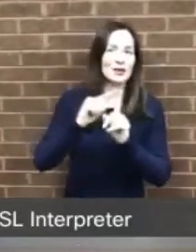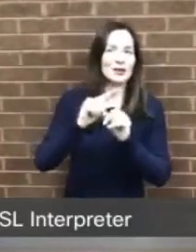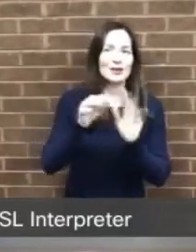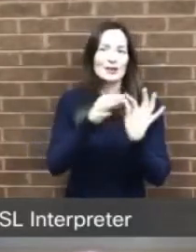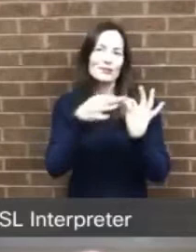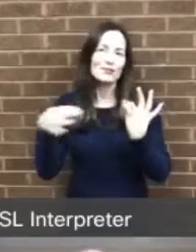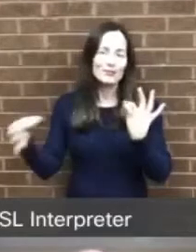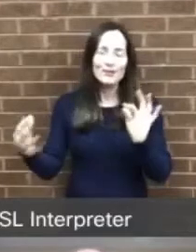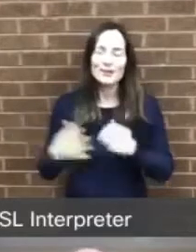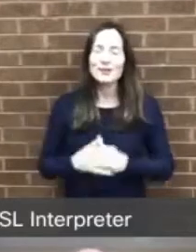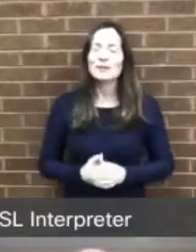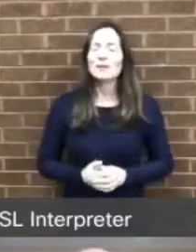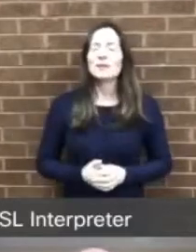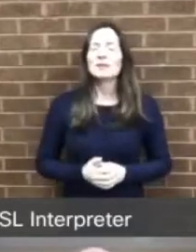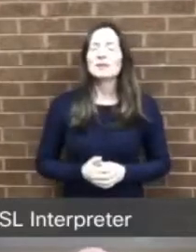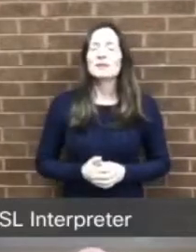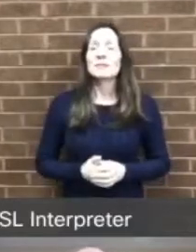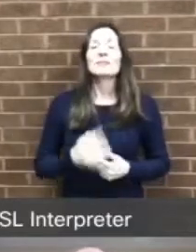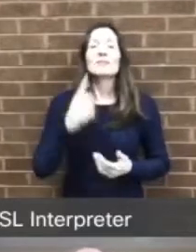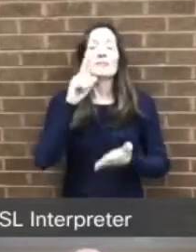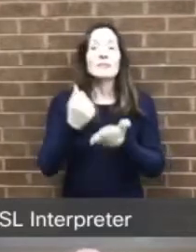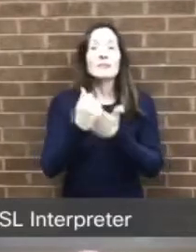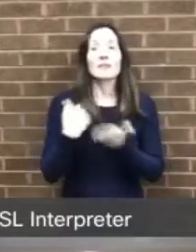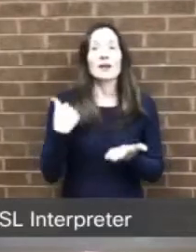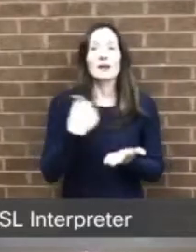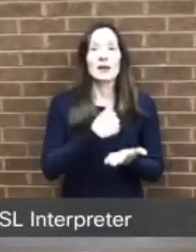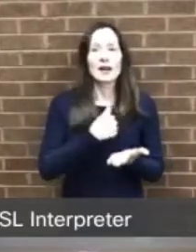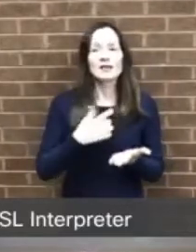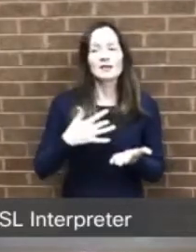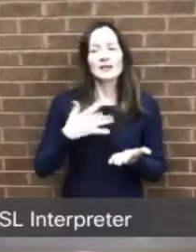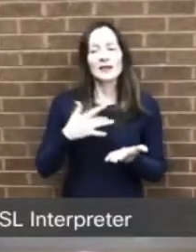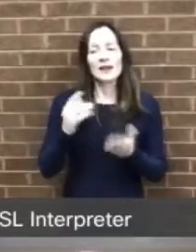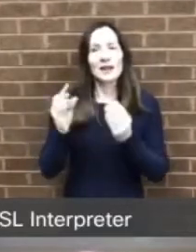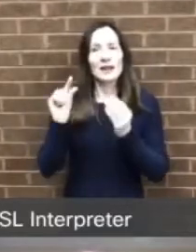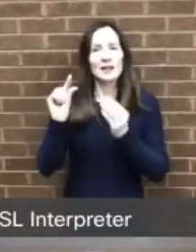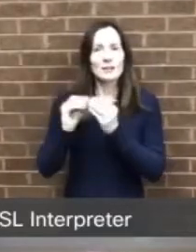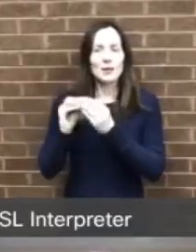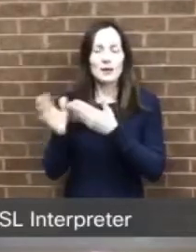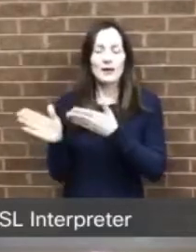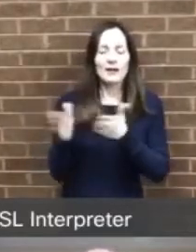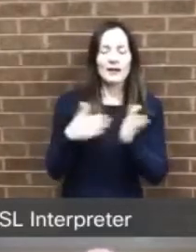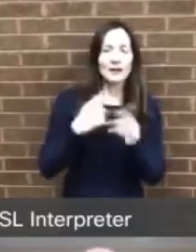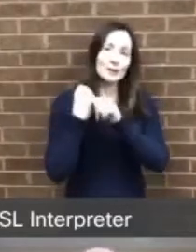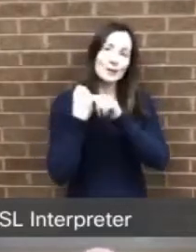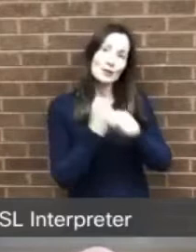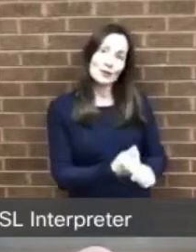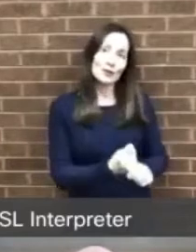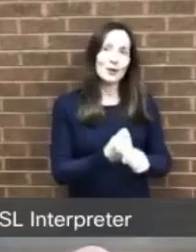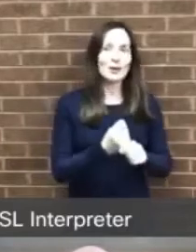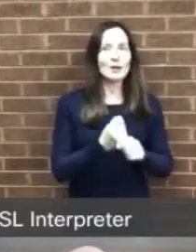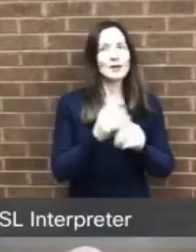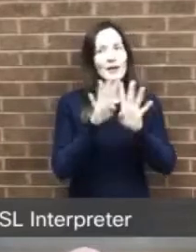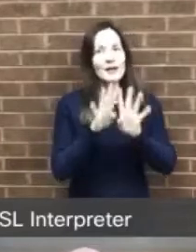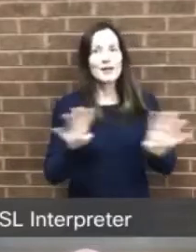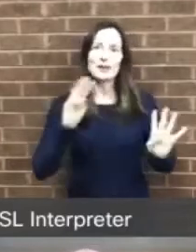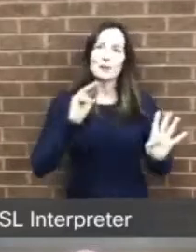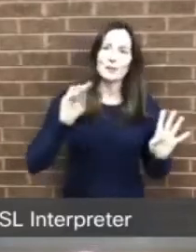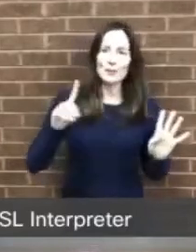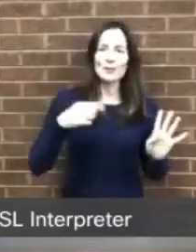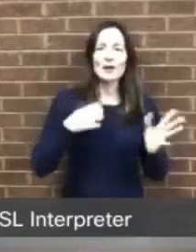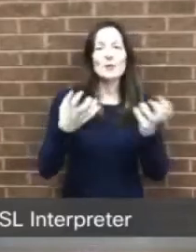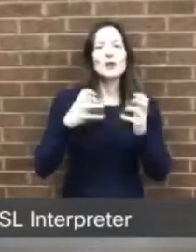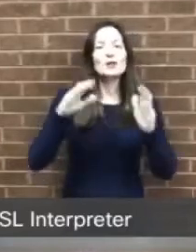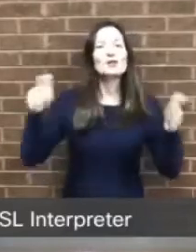a little bit more traditional mood of Hanukkah, I want to introduce you to, if you don't already know, Rabbi Dan